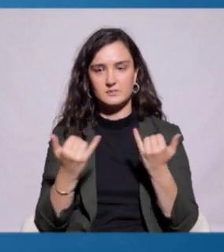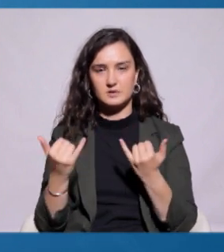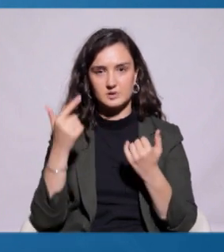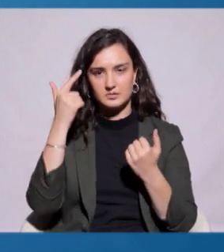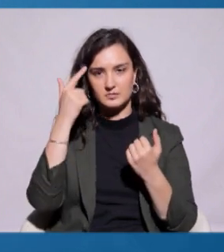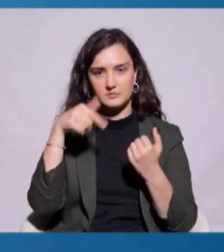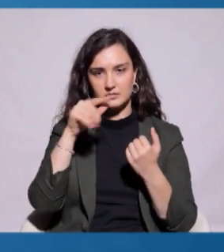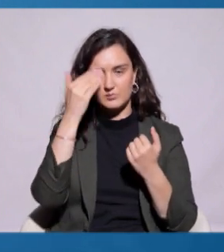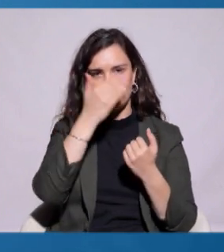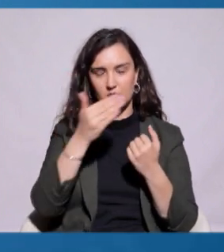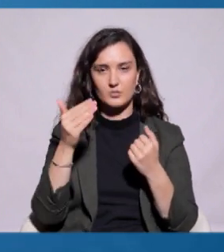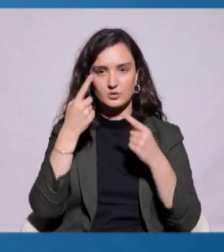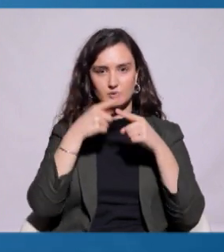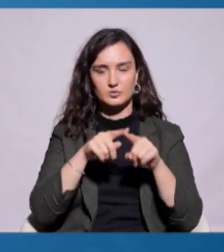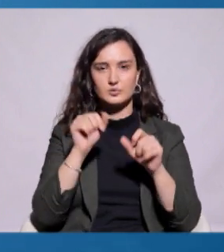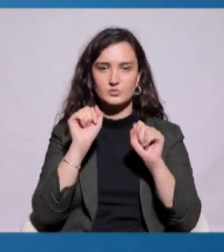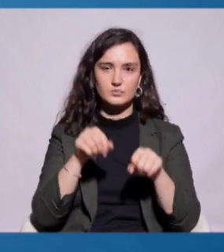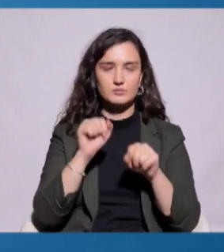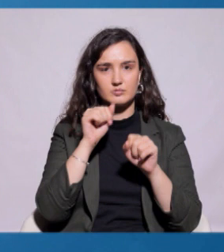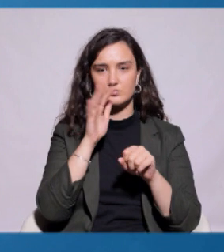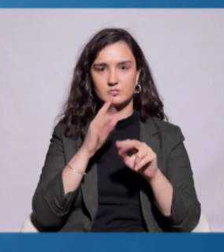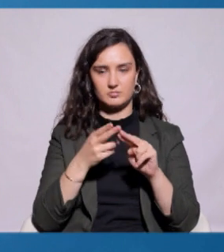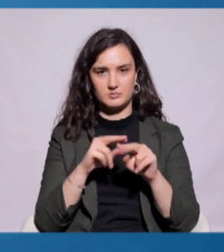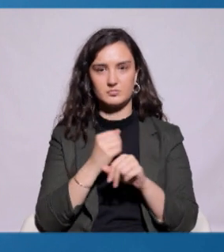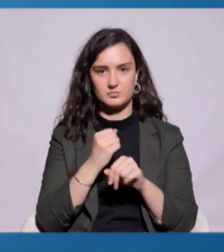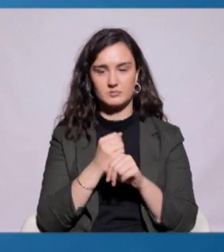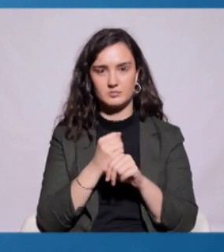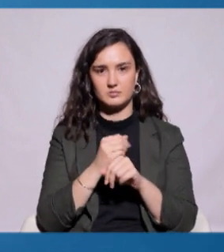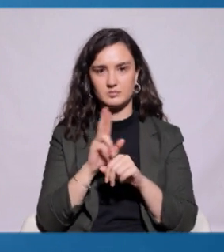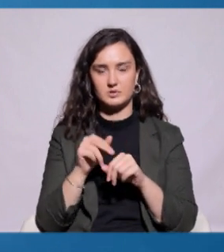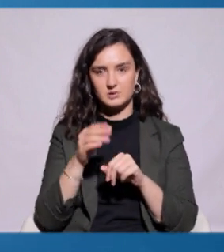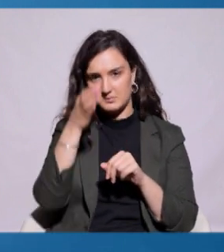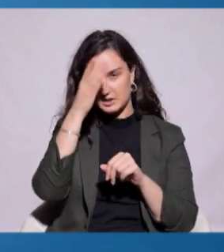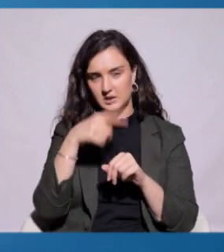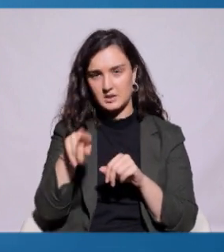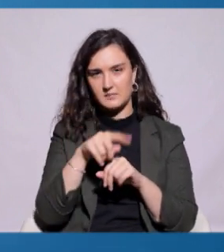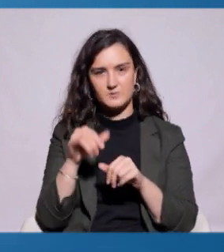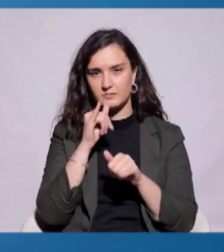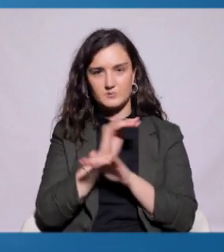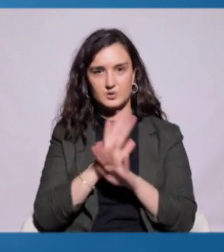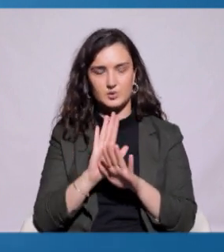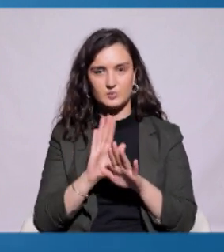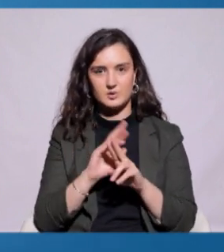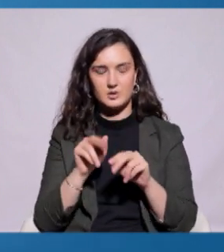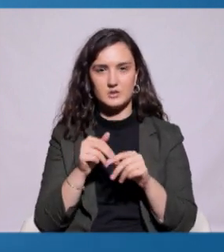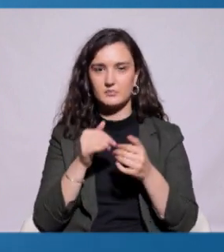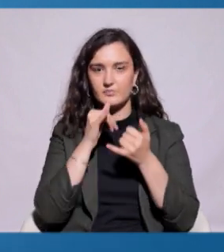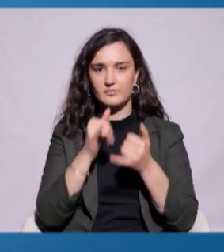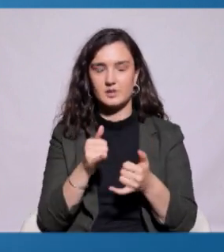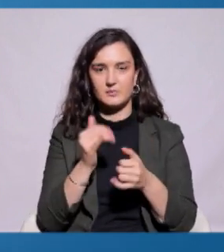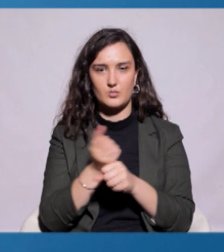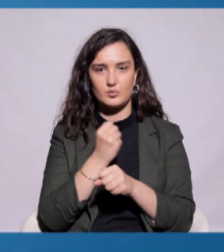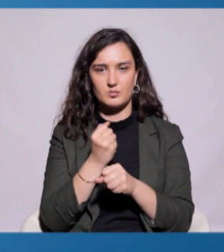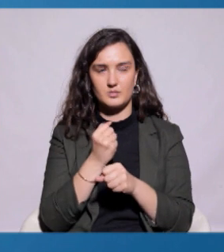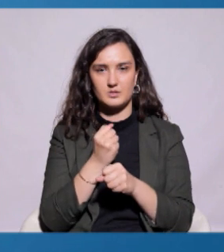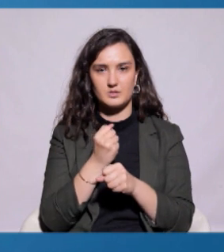engineers cannot or can't develop machines, and scientists could not or couldn't